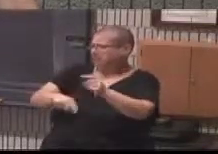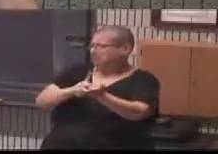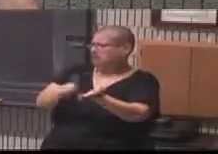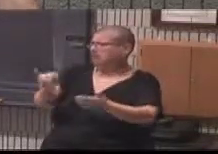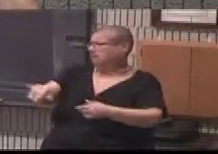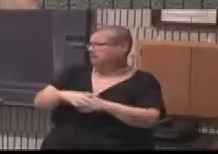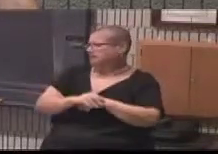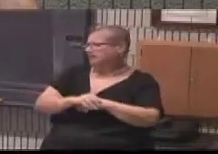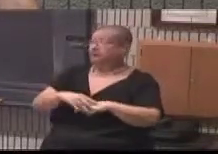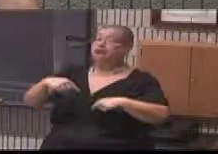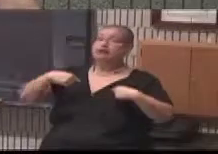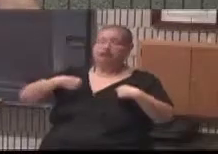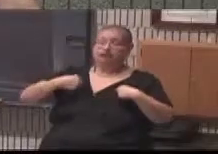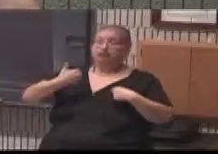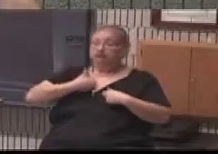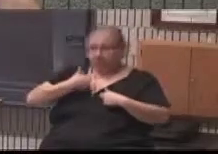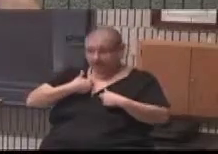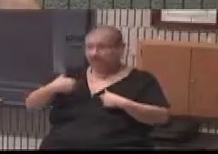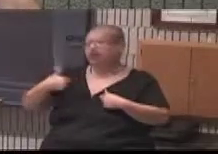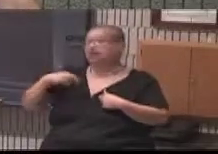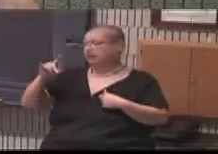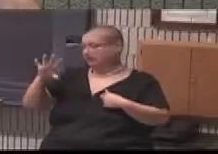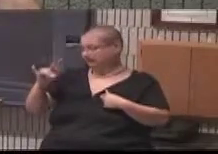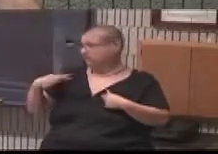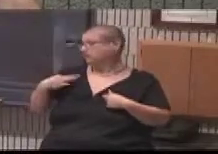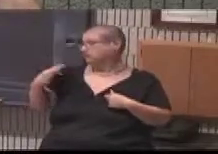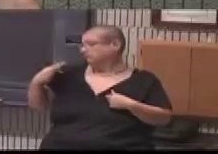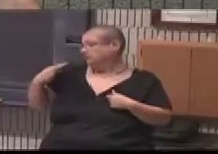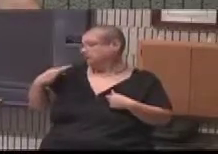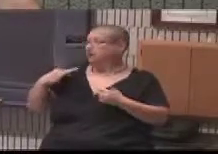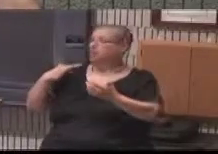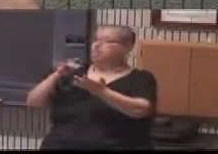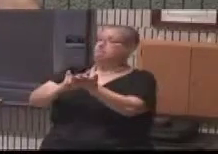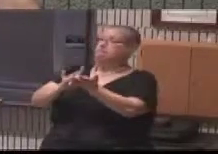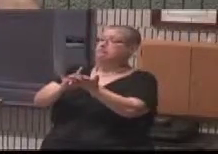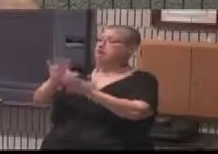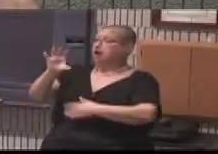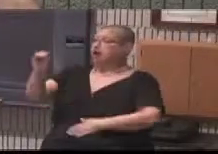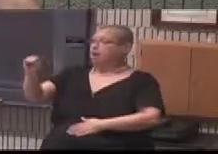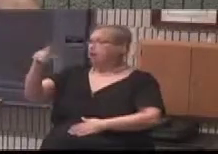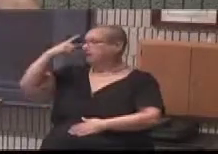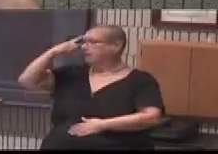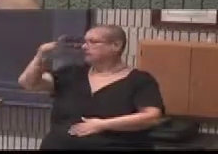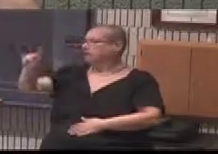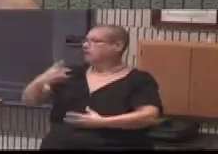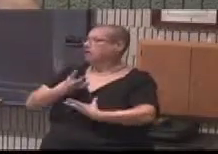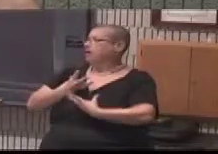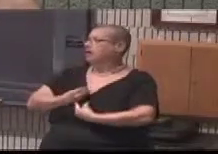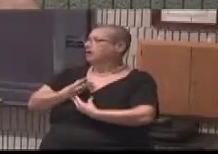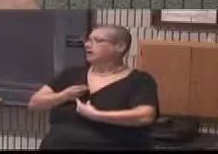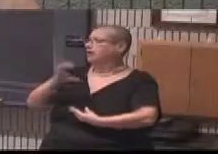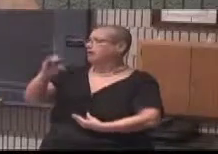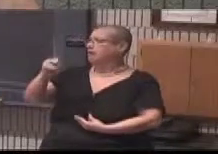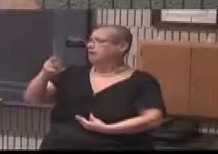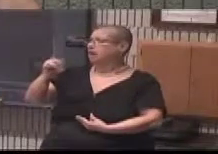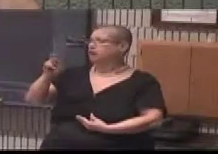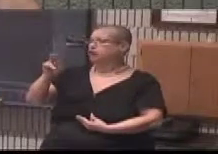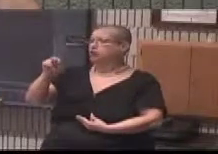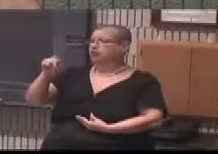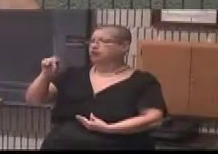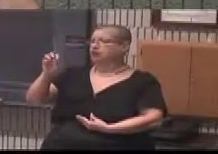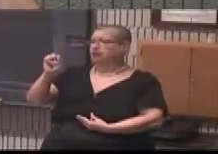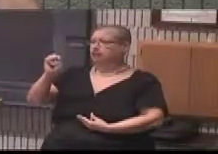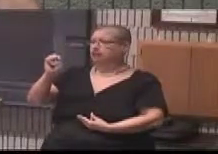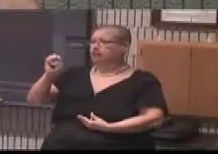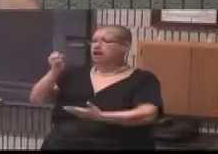I myself chose to apply through the drug company for compassionate assistance. And so I am